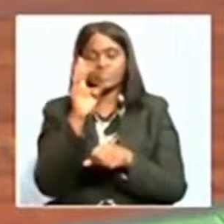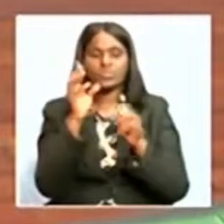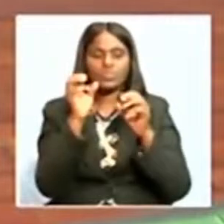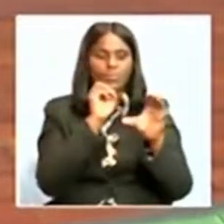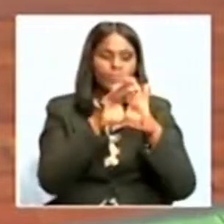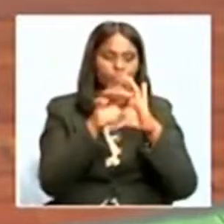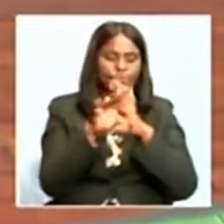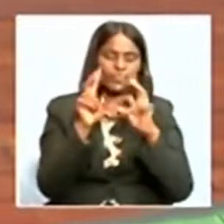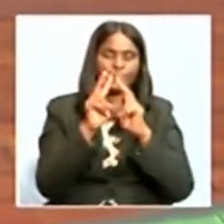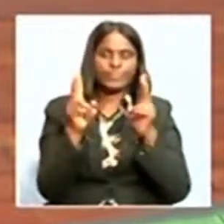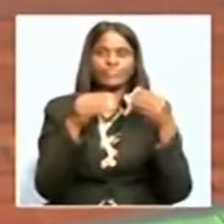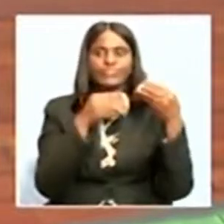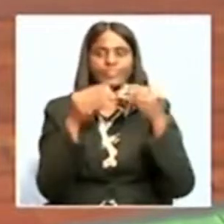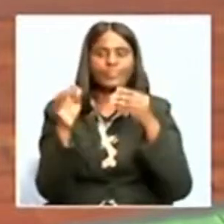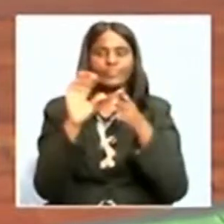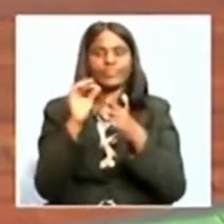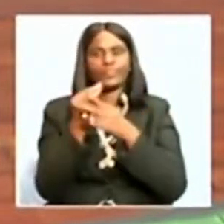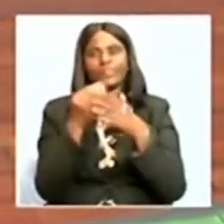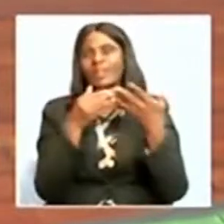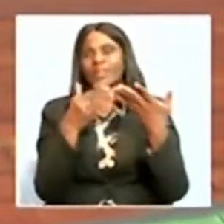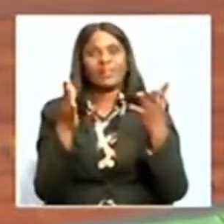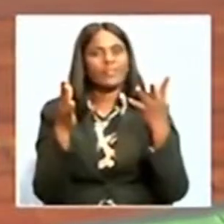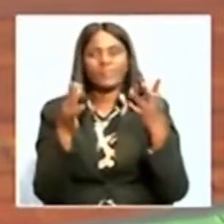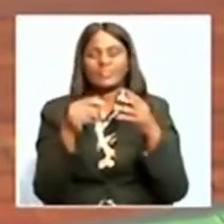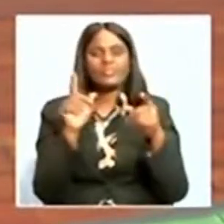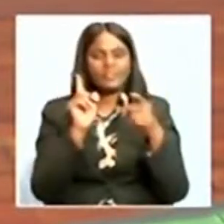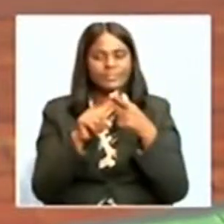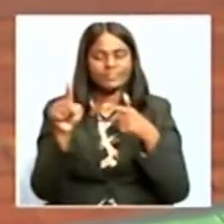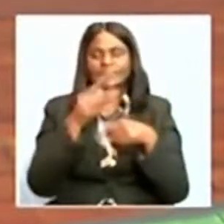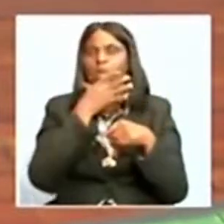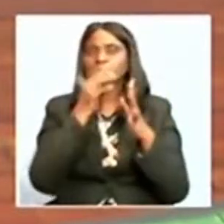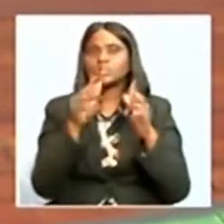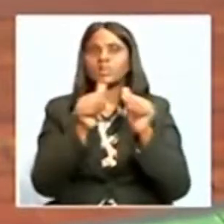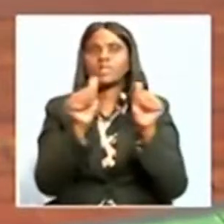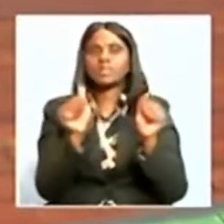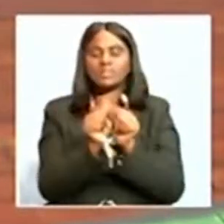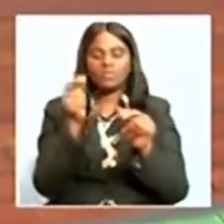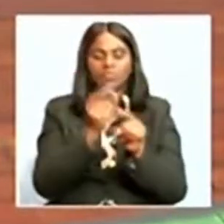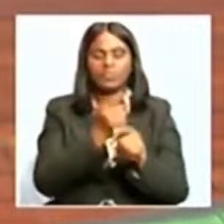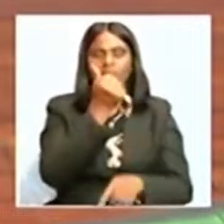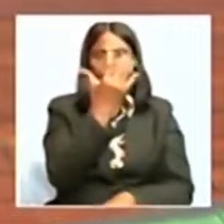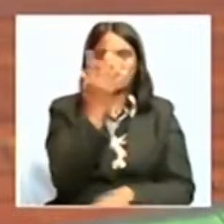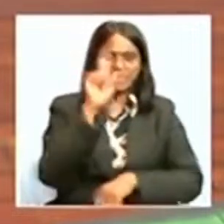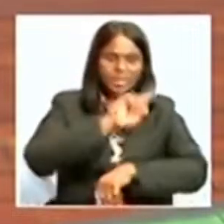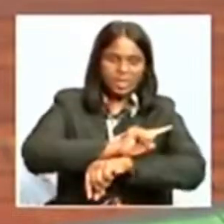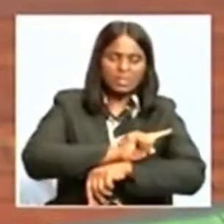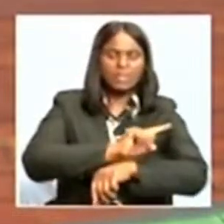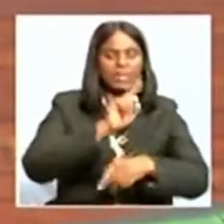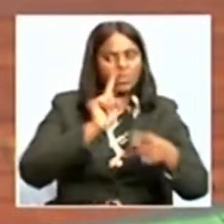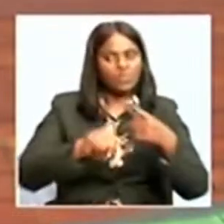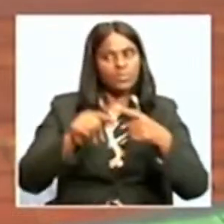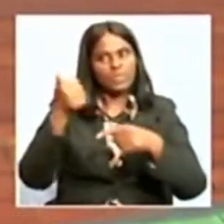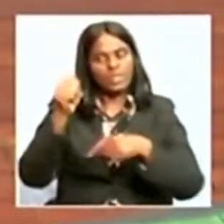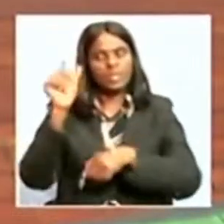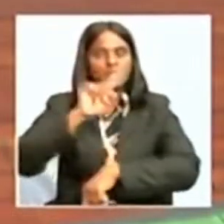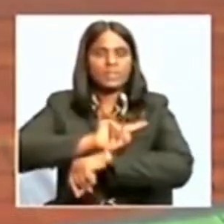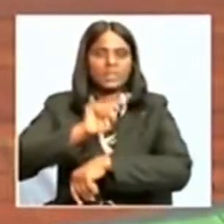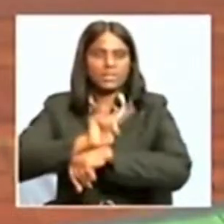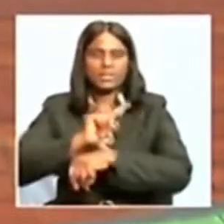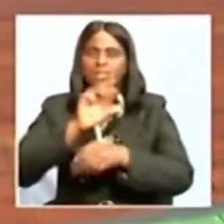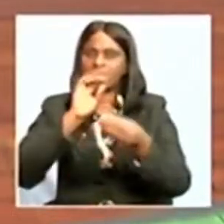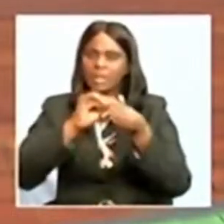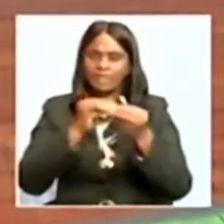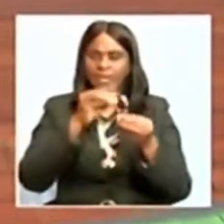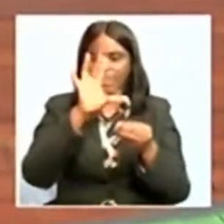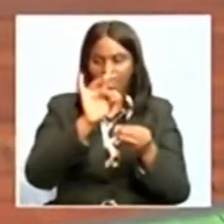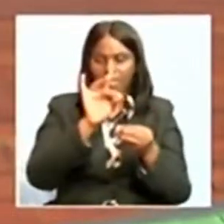forfeited, sold, or disposed by the Commissioner General from 15 days to 10 days. Clause 8